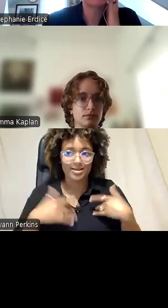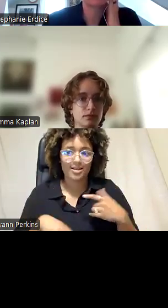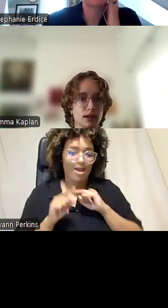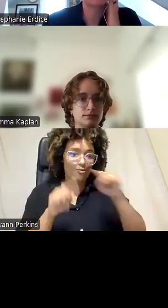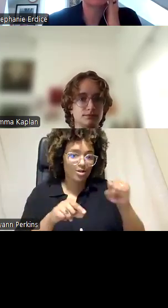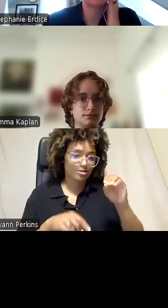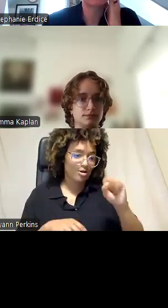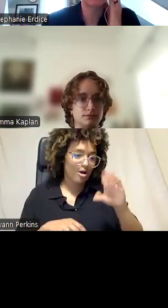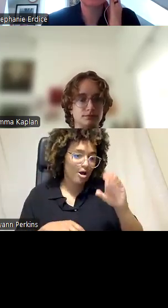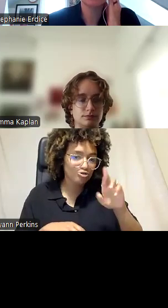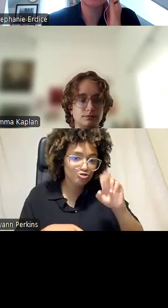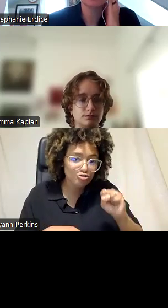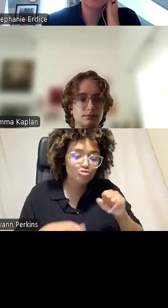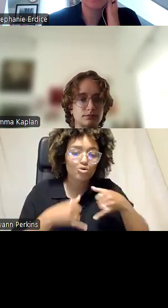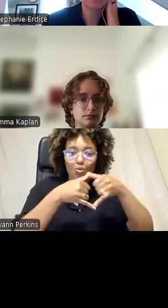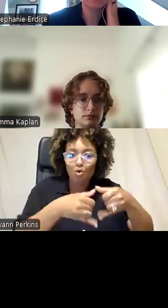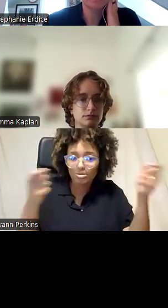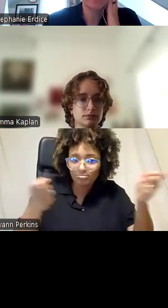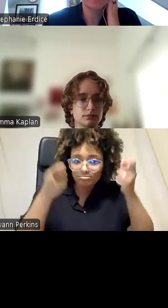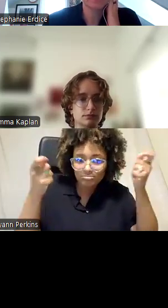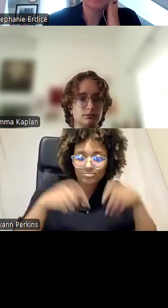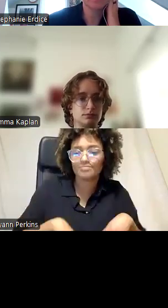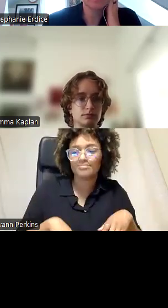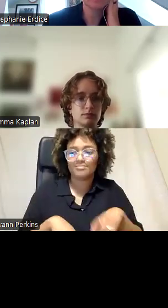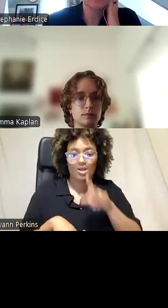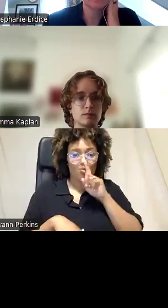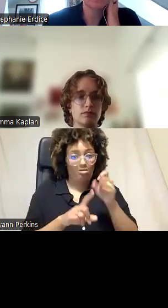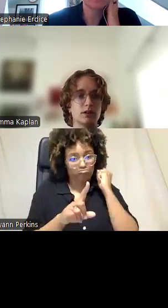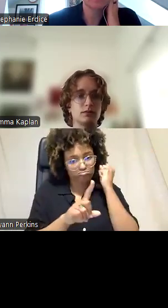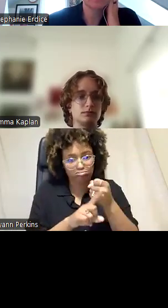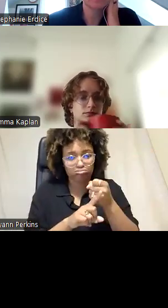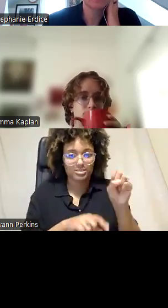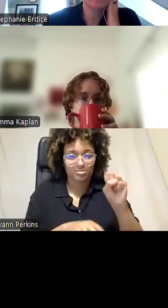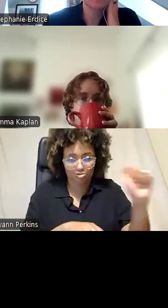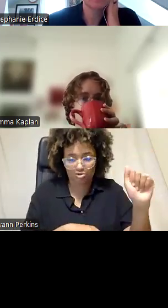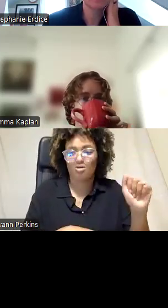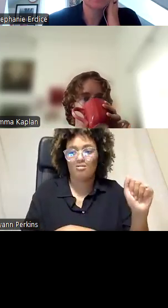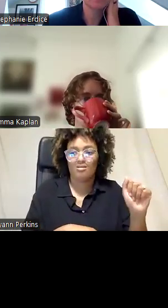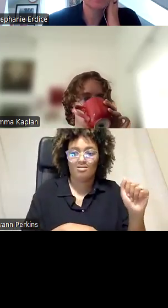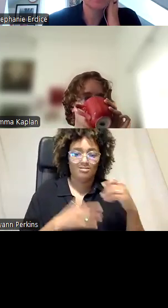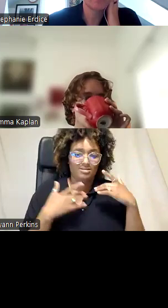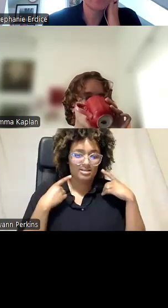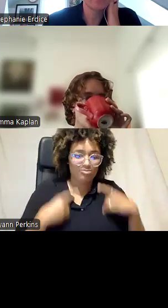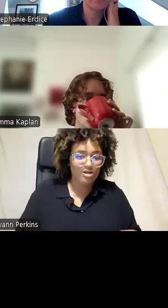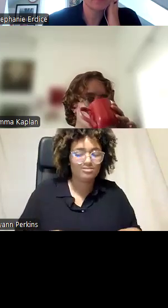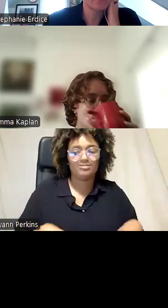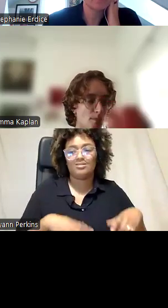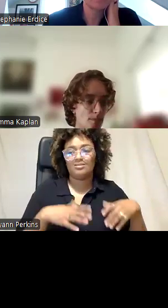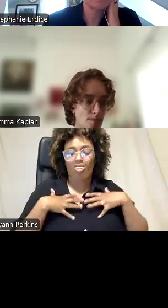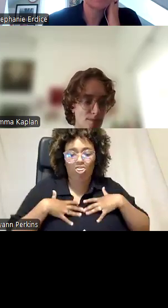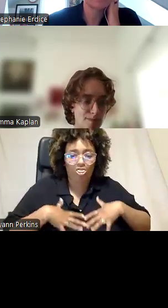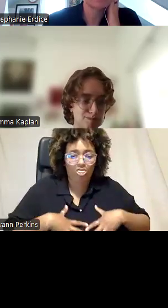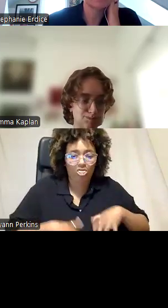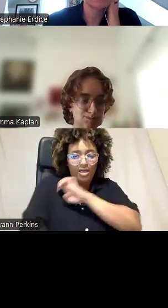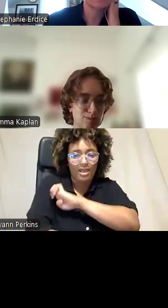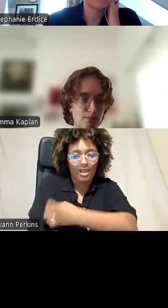post-traumatic stress disorder, the anxiety, the depression. The complete lack of energy I had after the assaults totally robbed